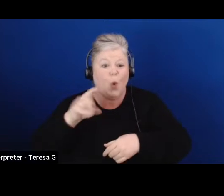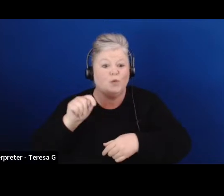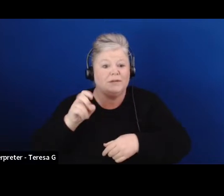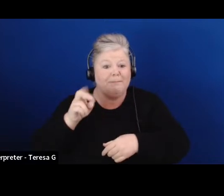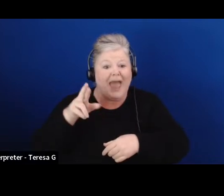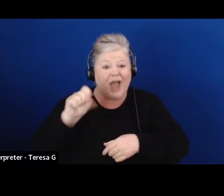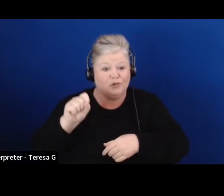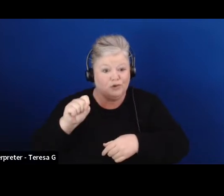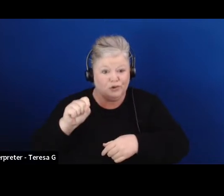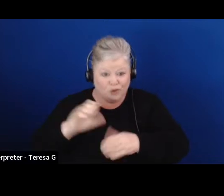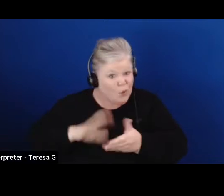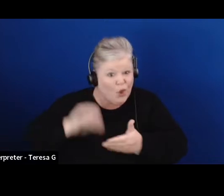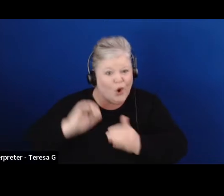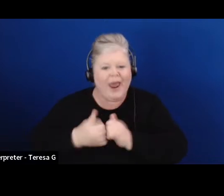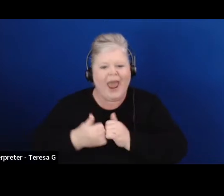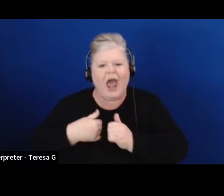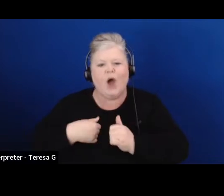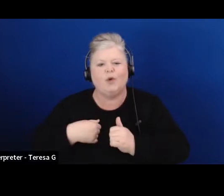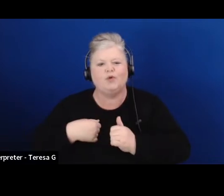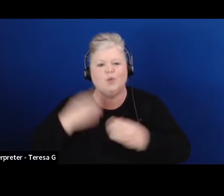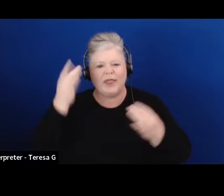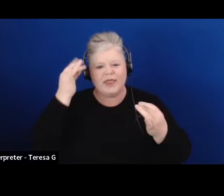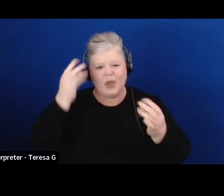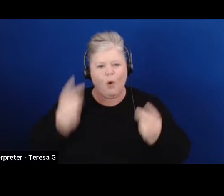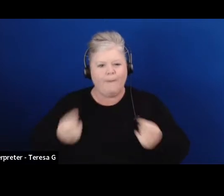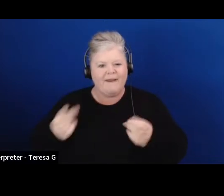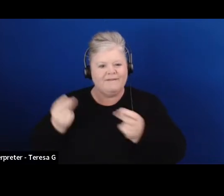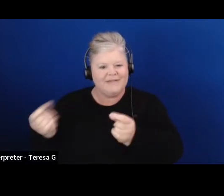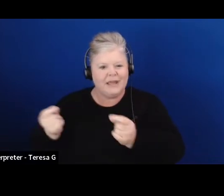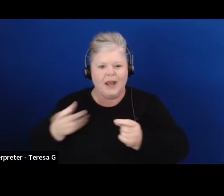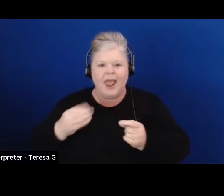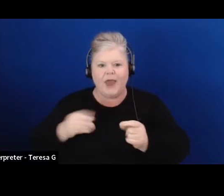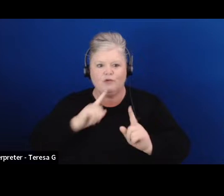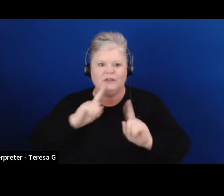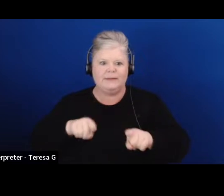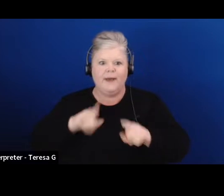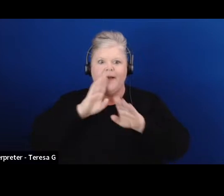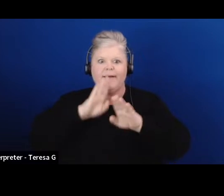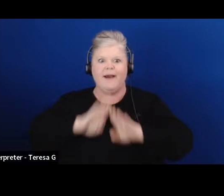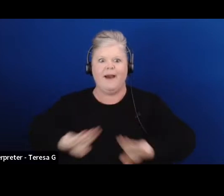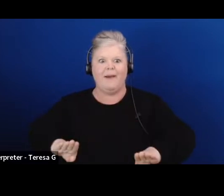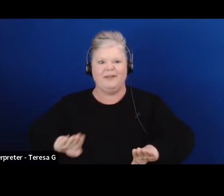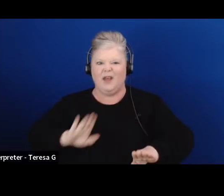and respond calmly to comments, even comments like that.